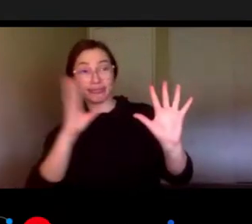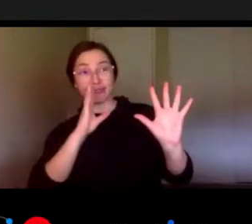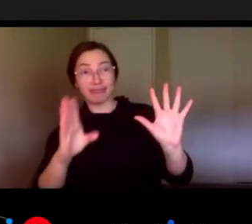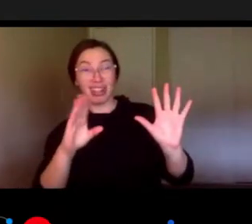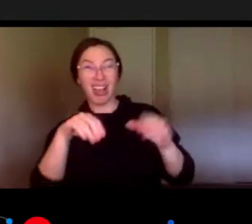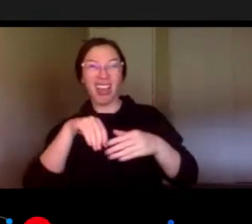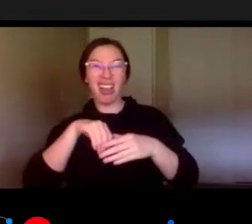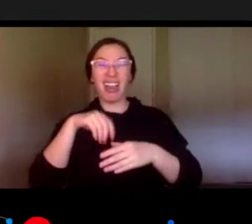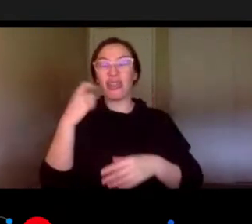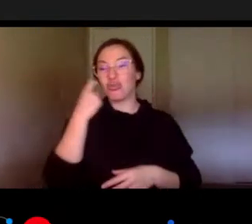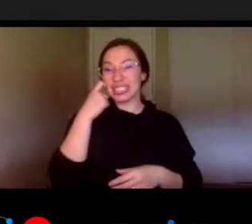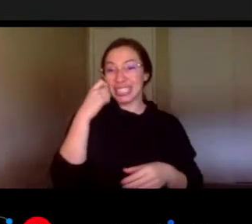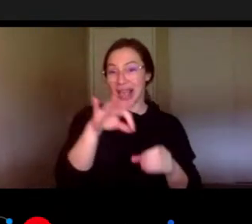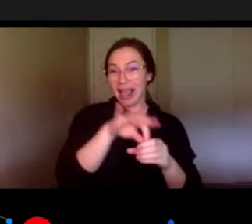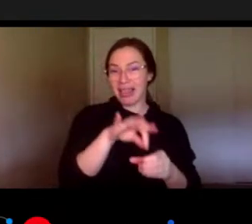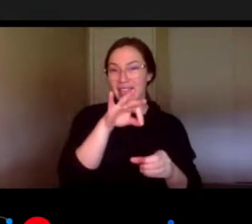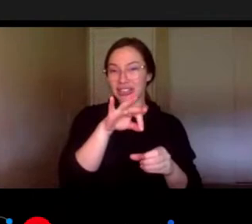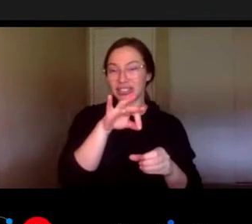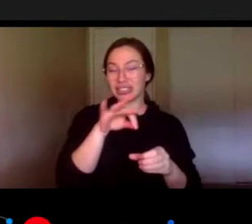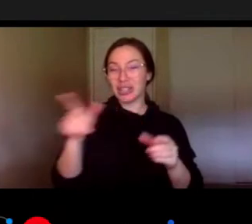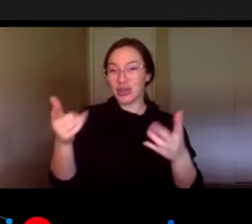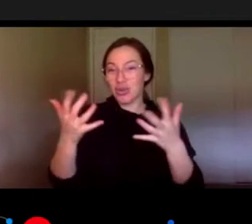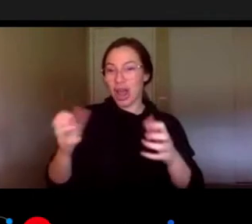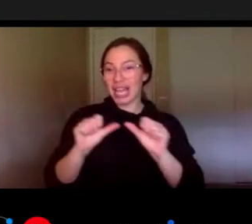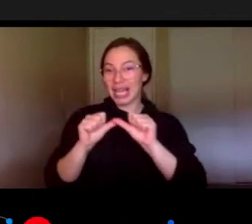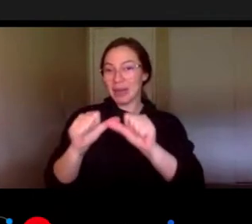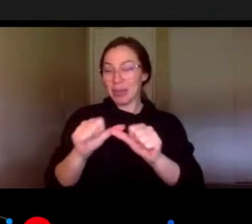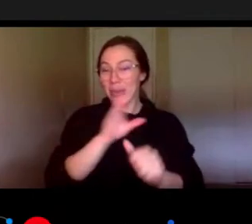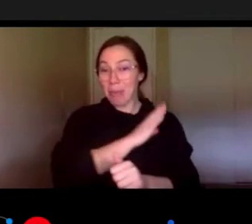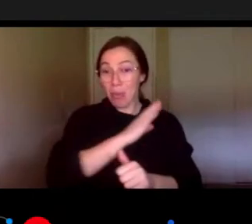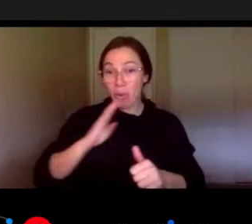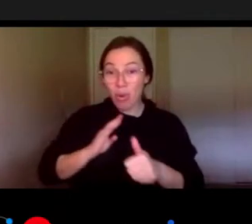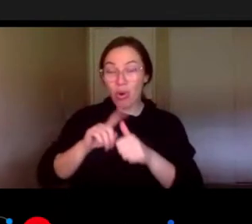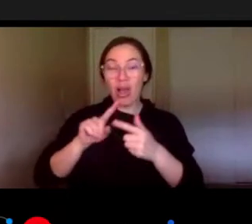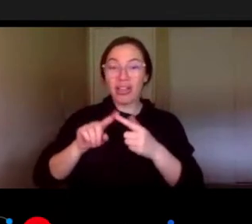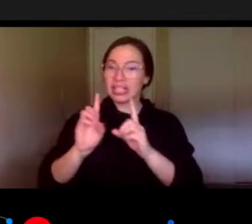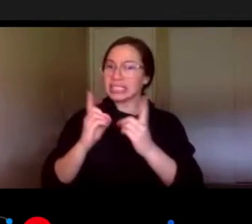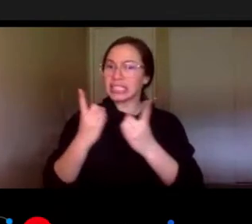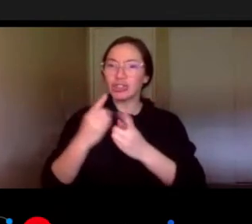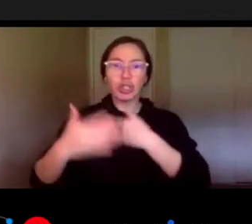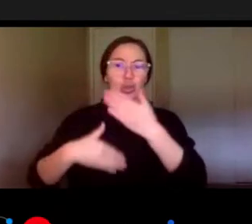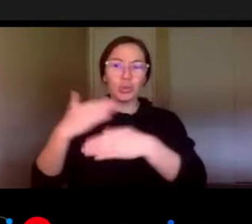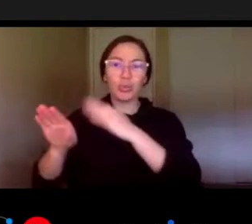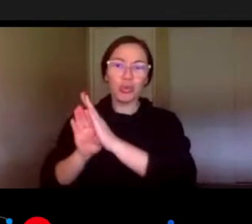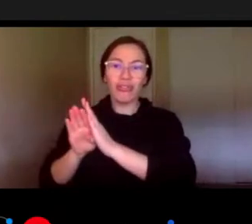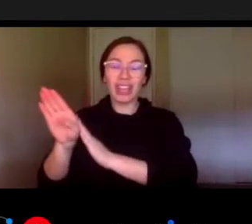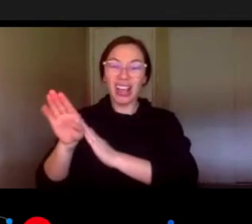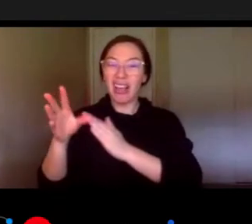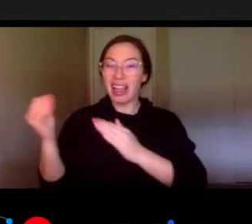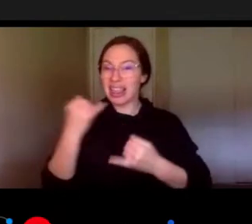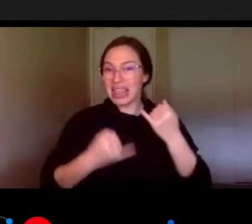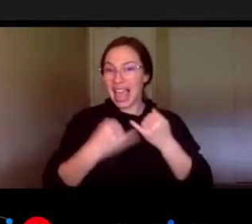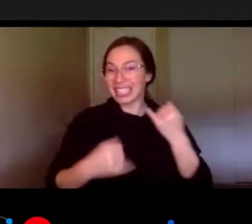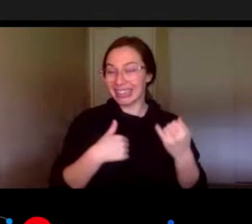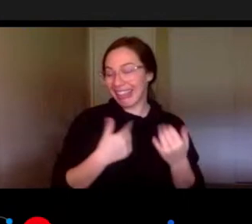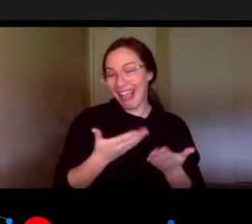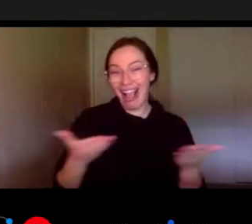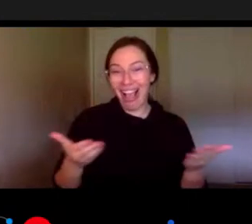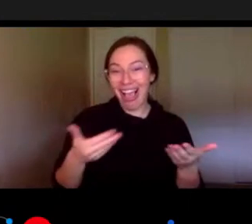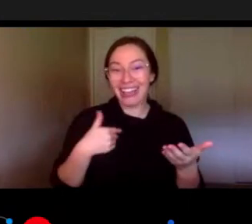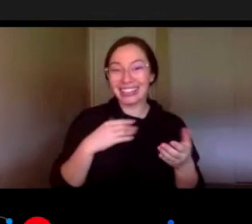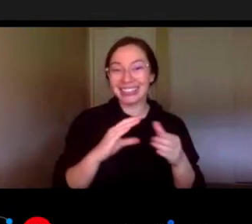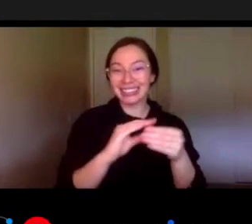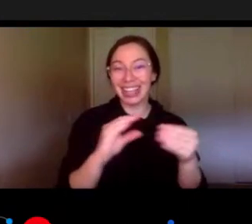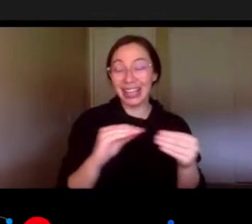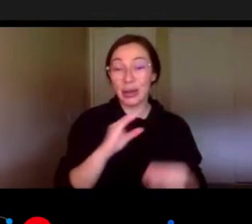recent elections that they want to keep this board, keep this district moving. And last thing I'll say is you know,